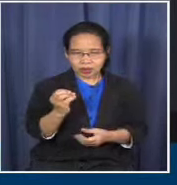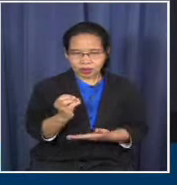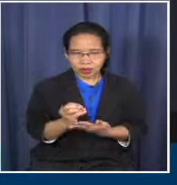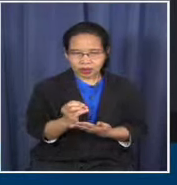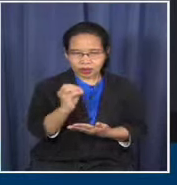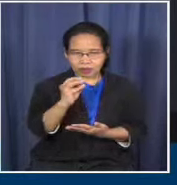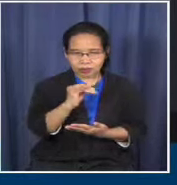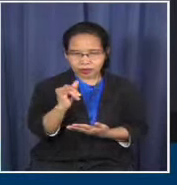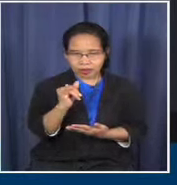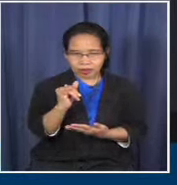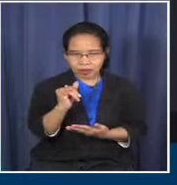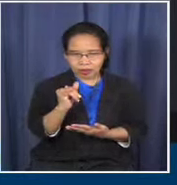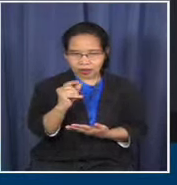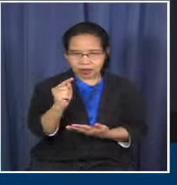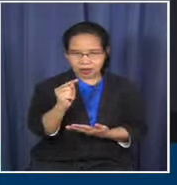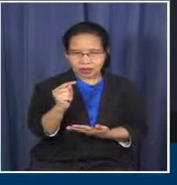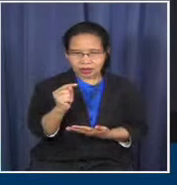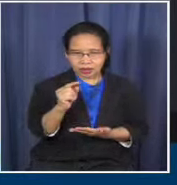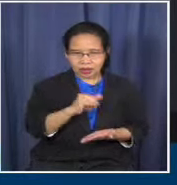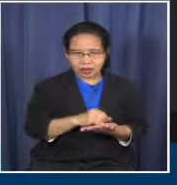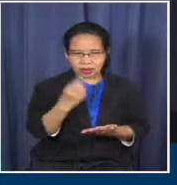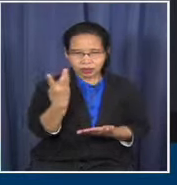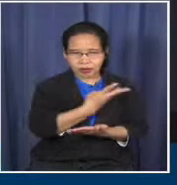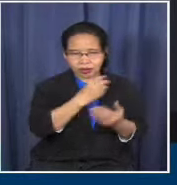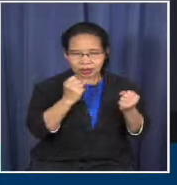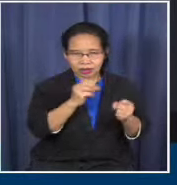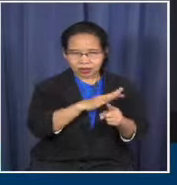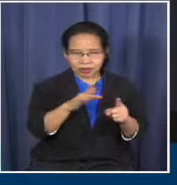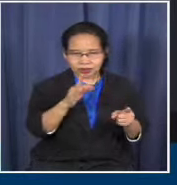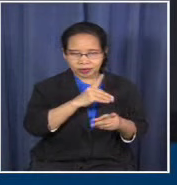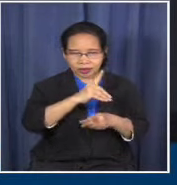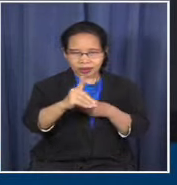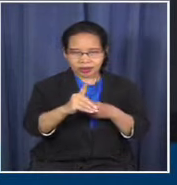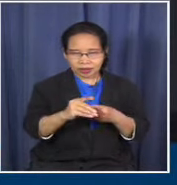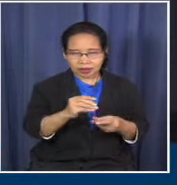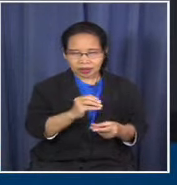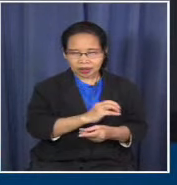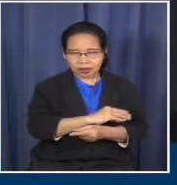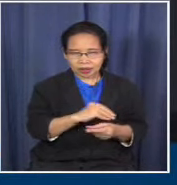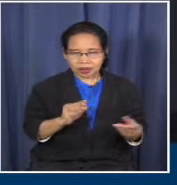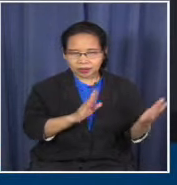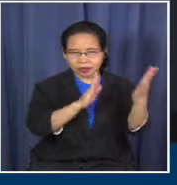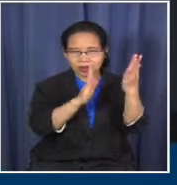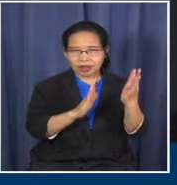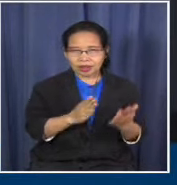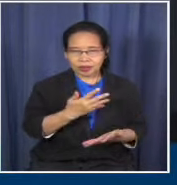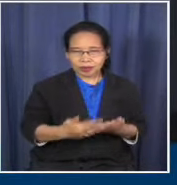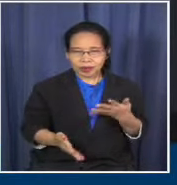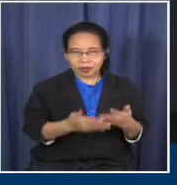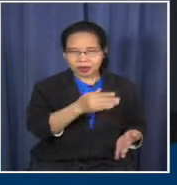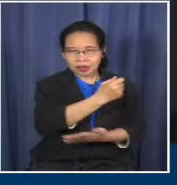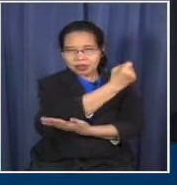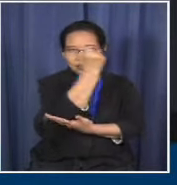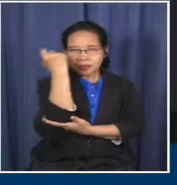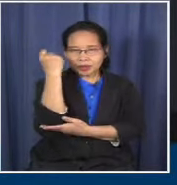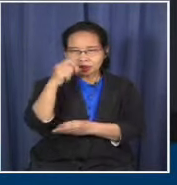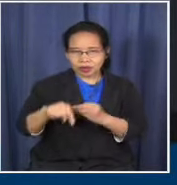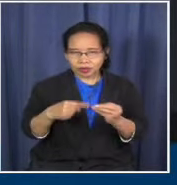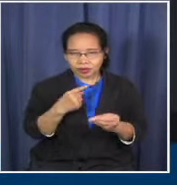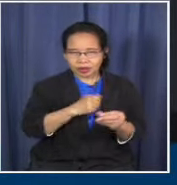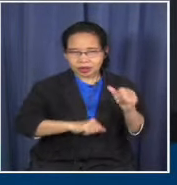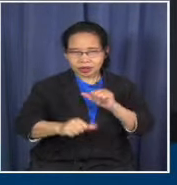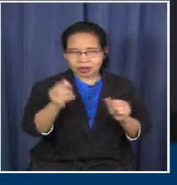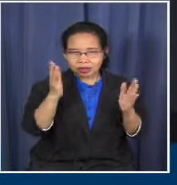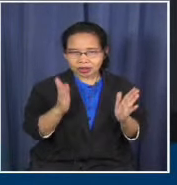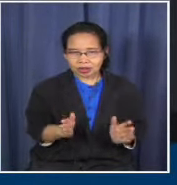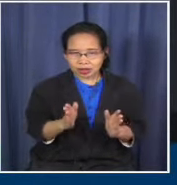observe directly. The movement, the appearance of matters that are seen in space, according to